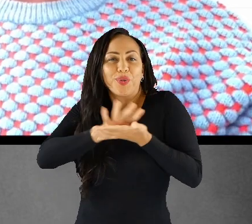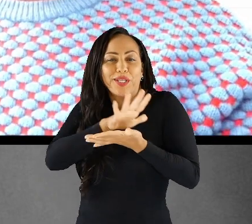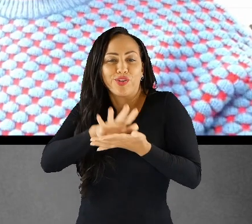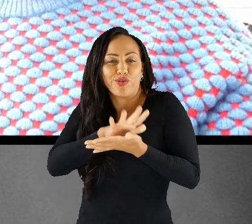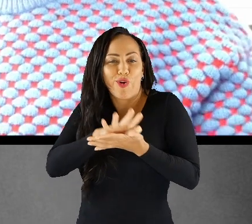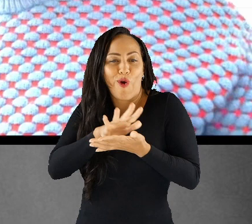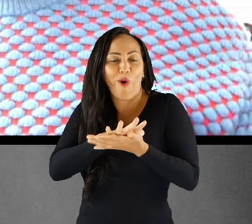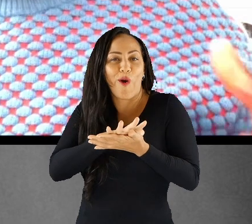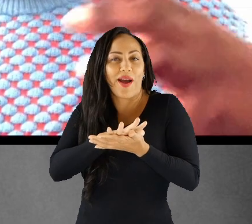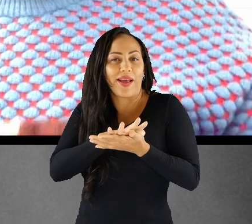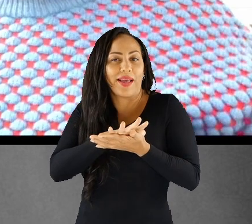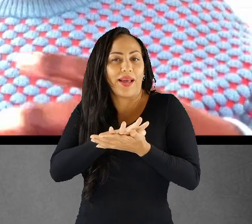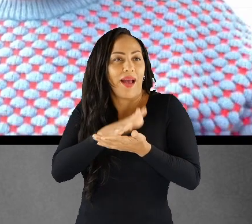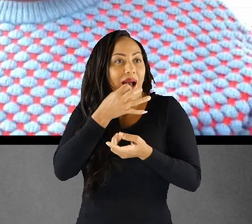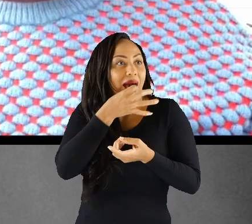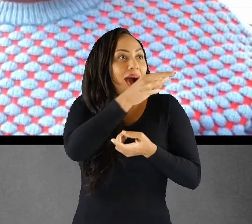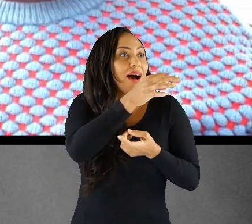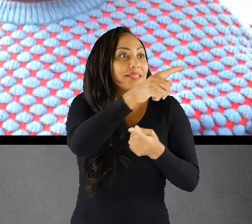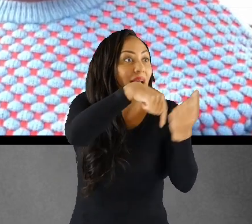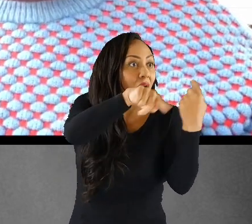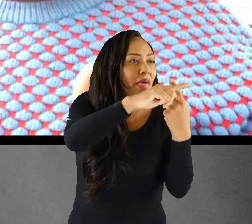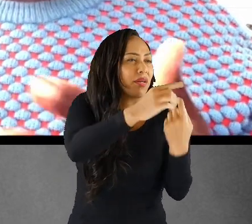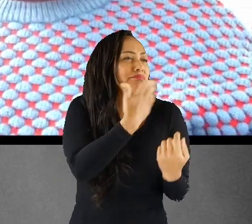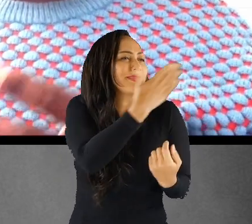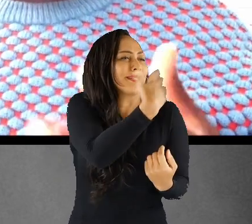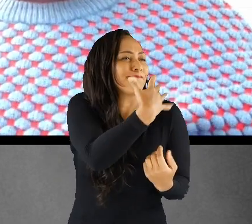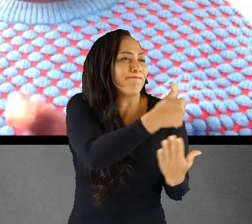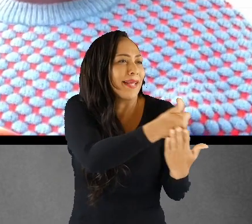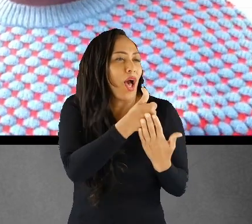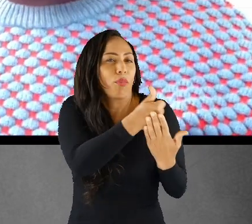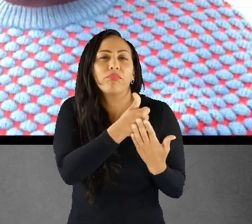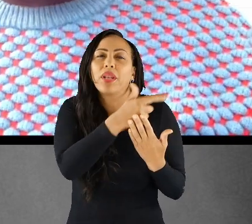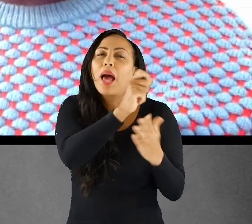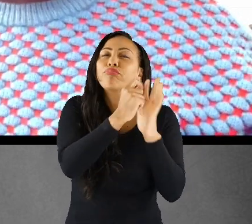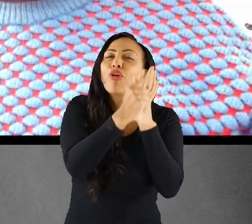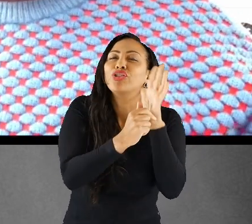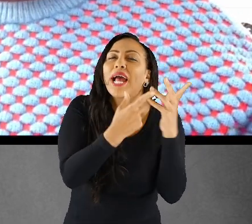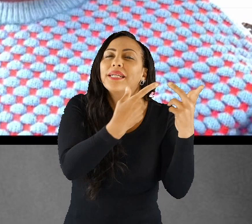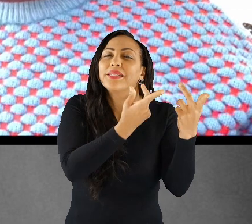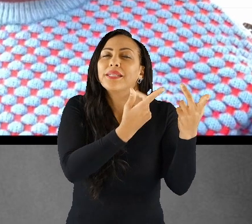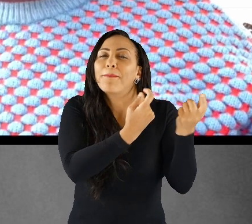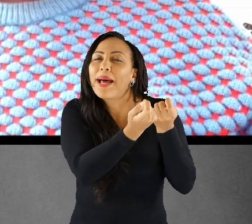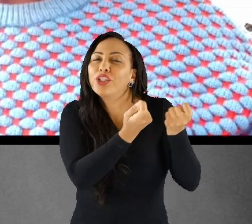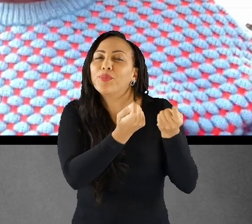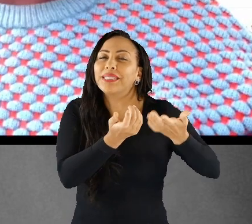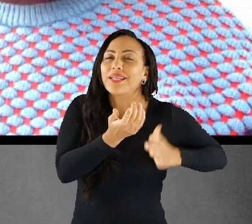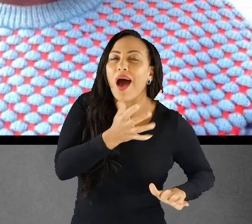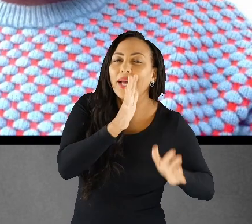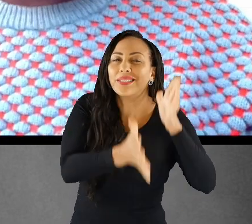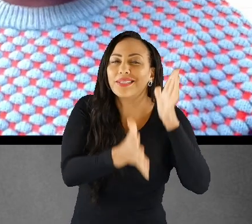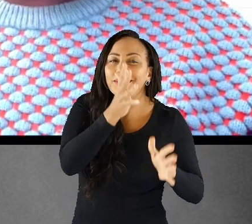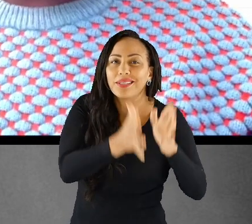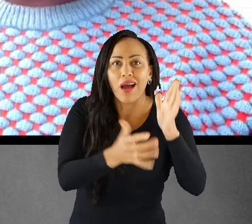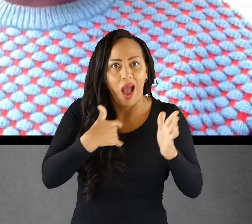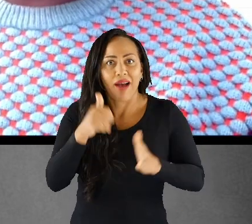much I enjoy bringing people together to help you. It's like the project management side of it. I've started to